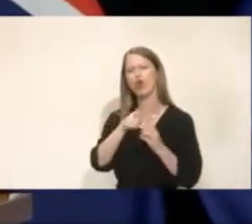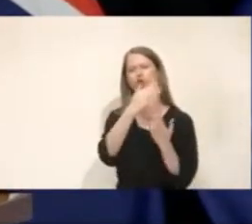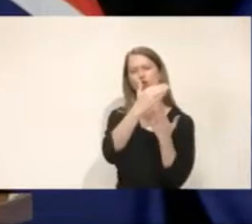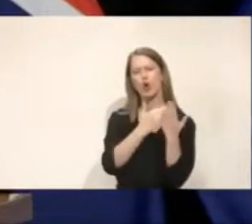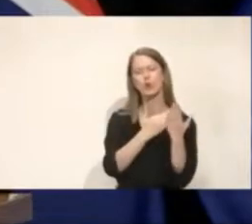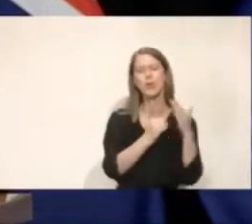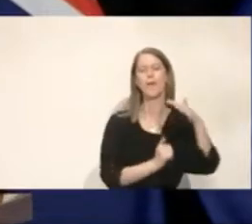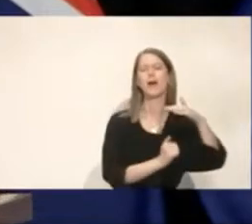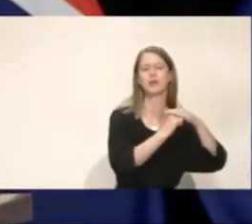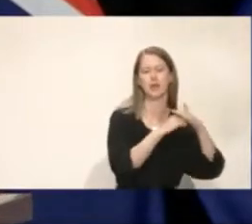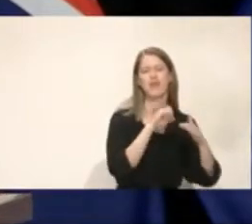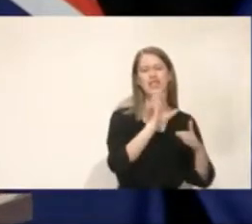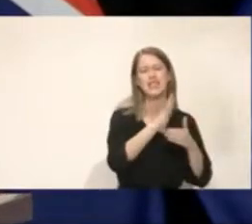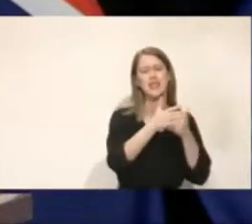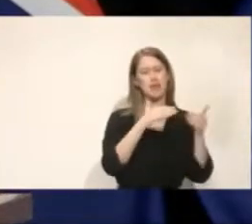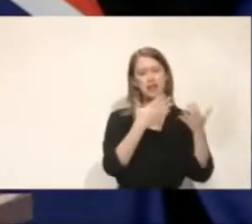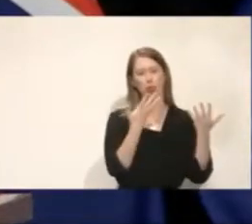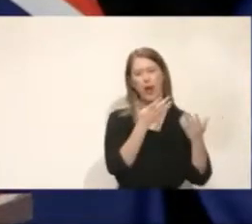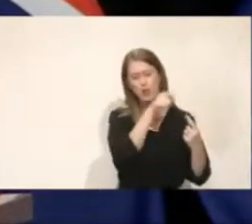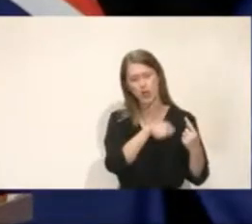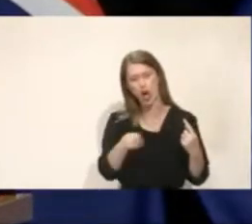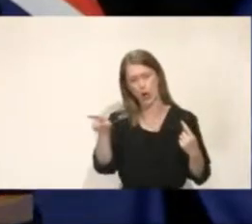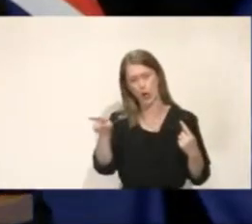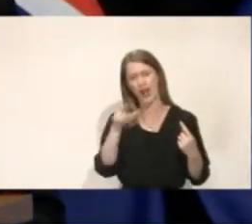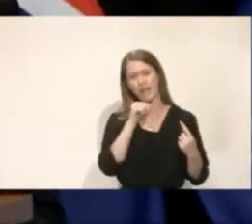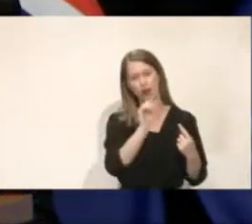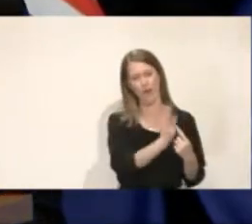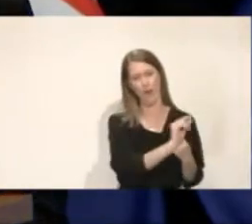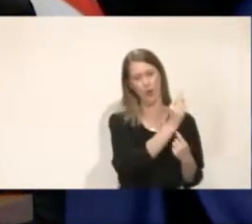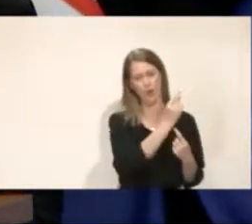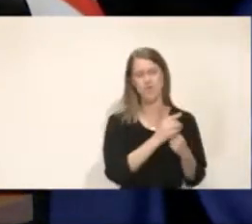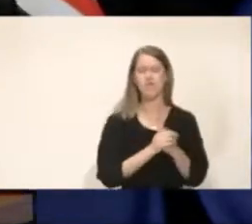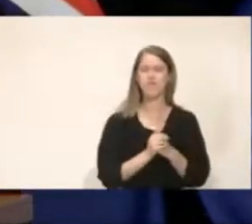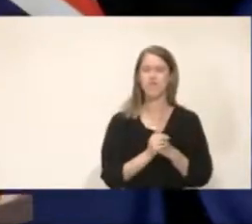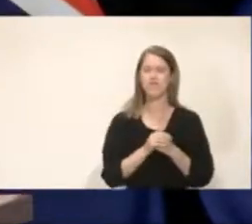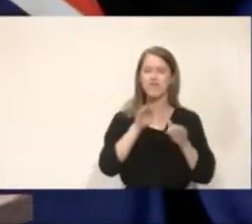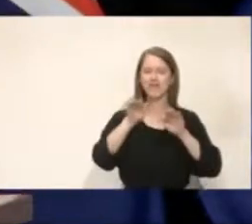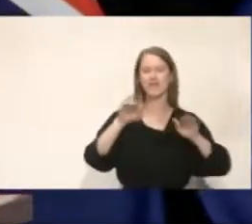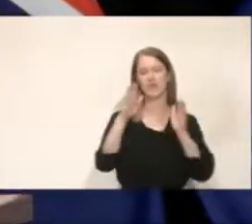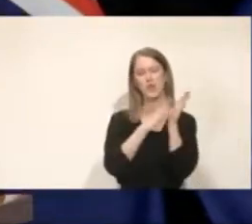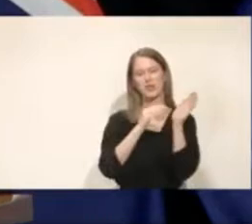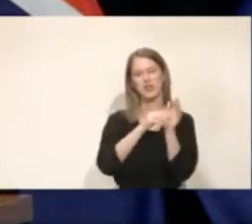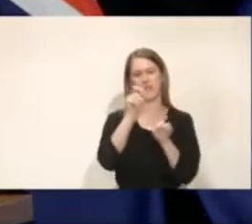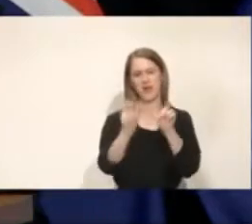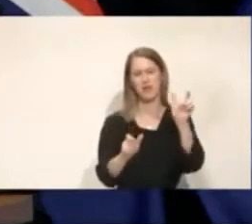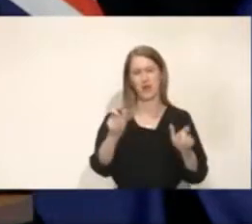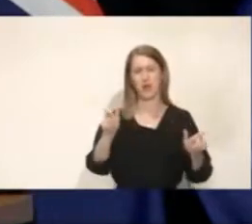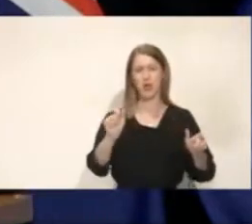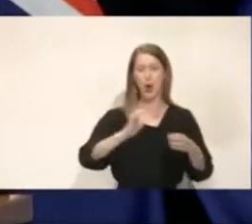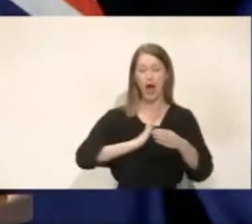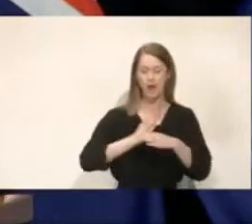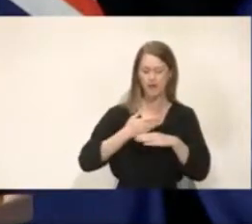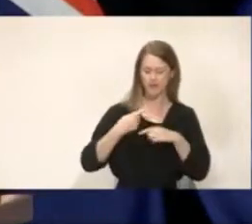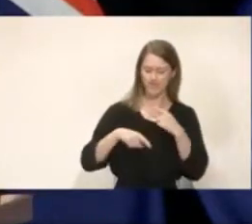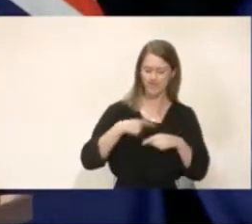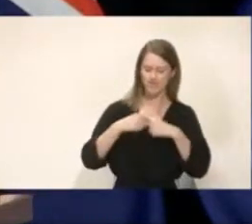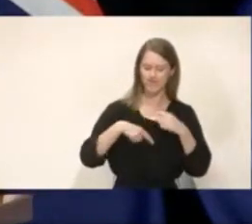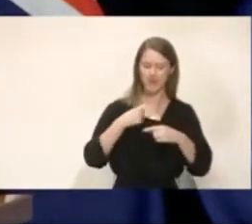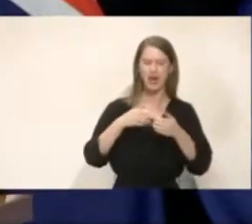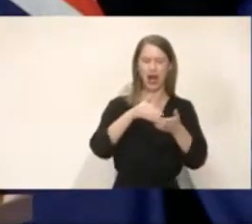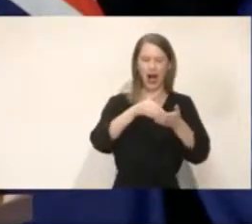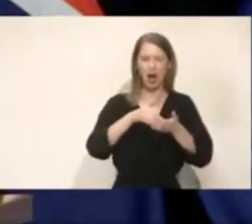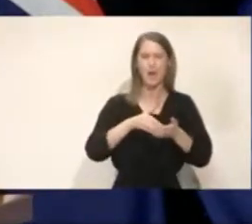the country as much as you can, of course, too. And so I say to New Zealand, your efforts continue to set us